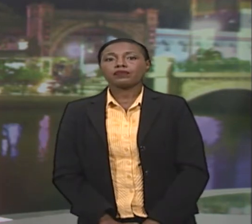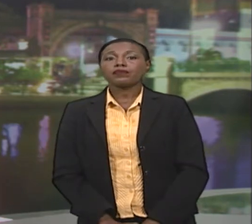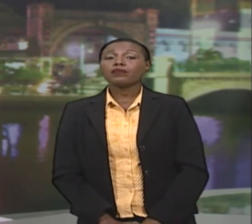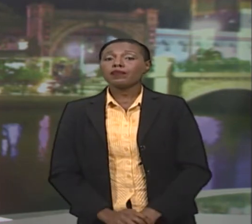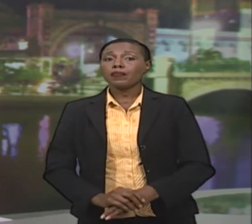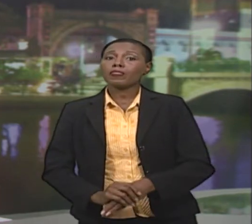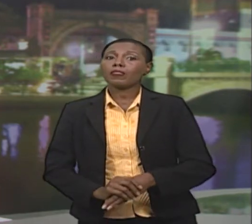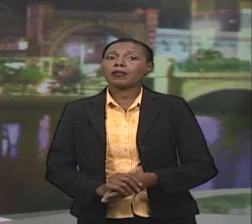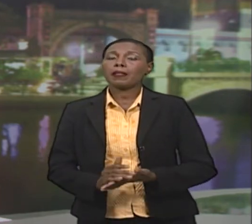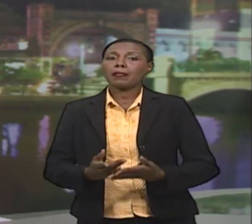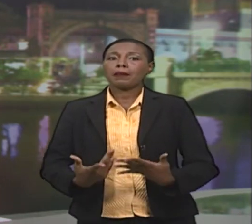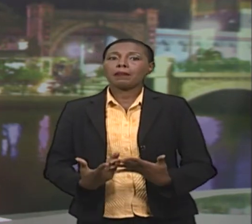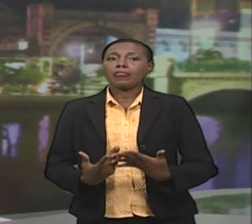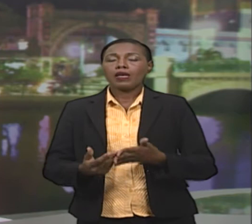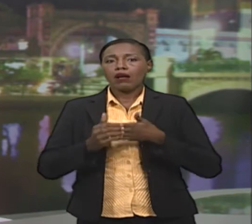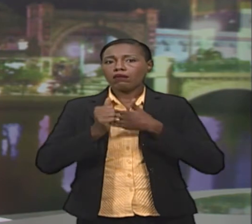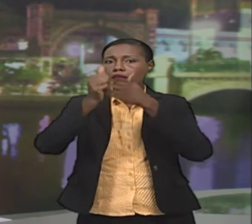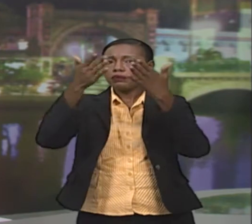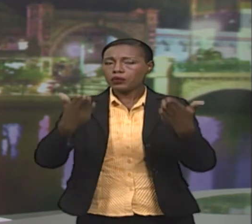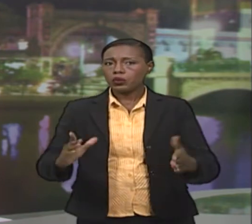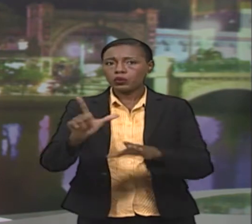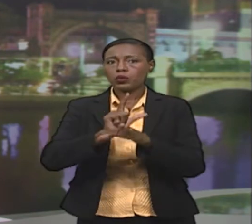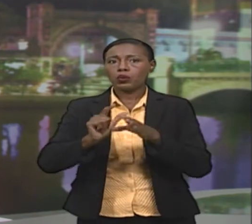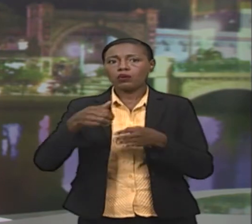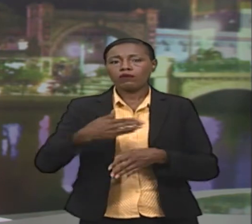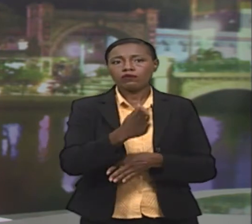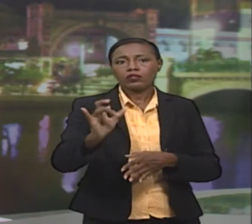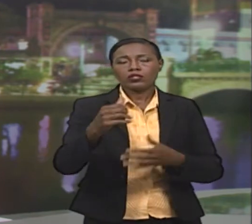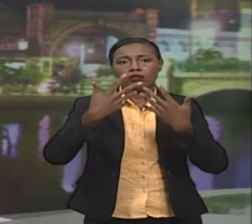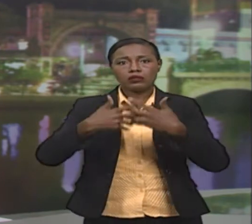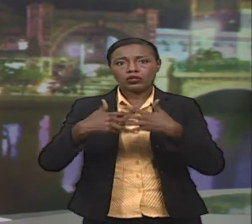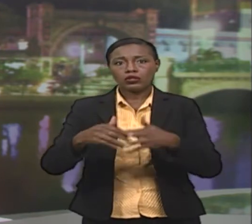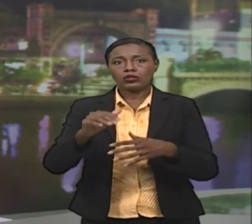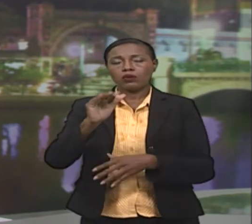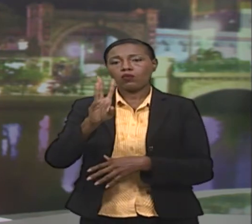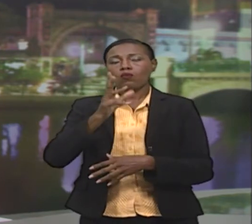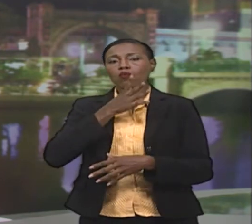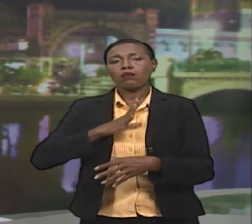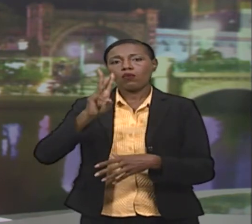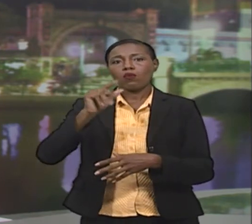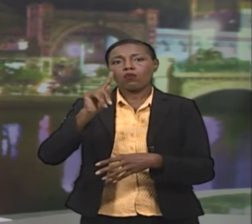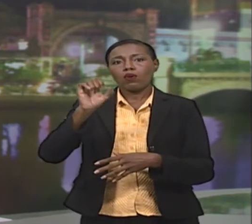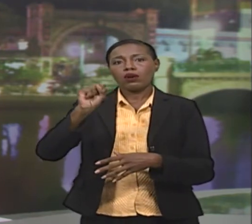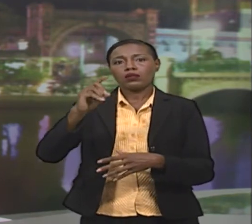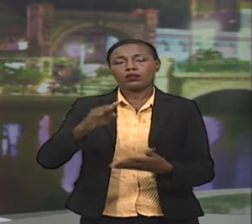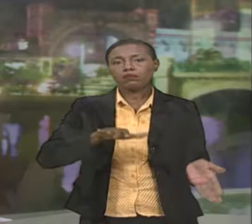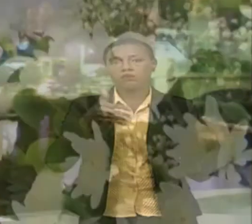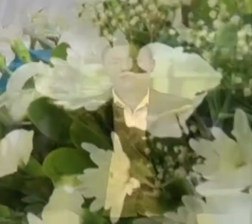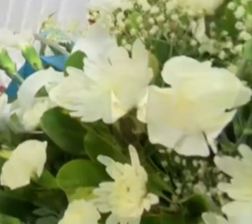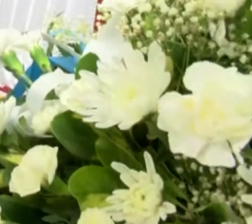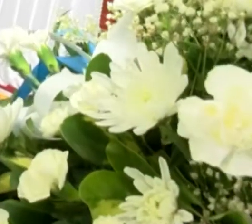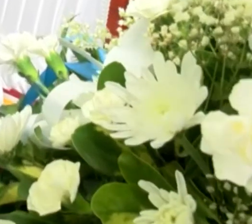A pioneer in the local fishing industry, Angela Watson, has been laid to rest. She was buried this evening following